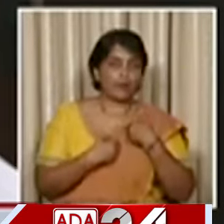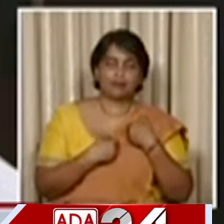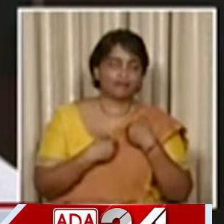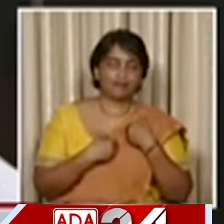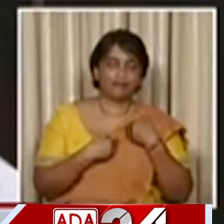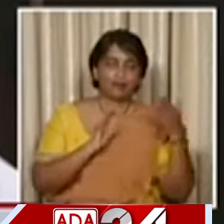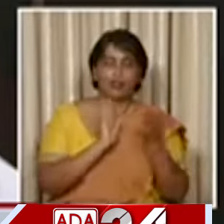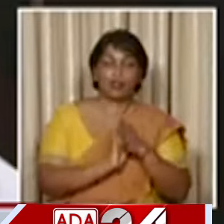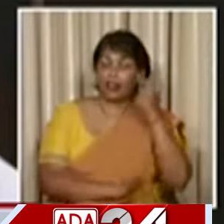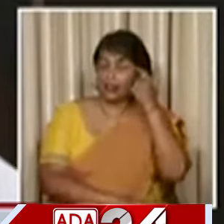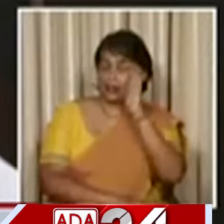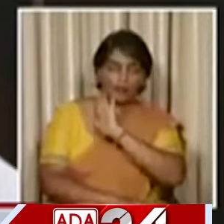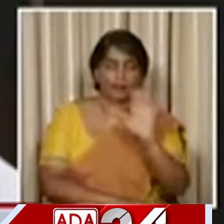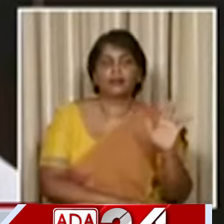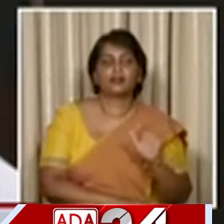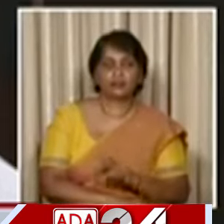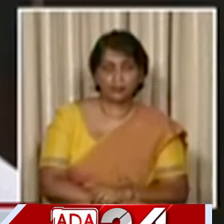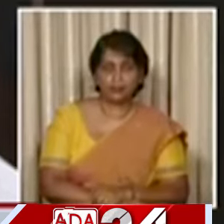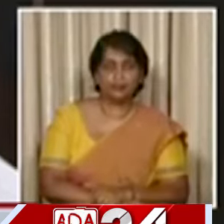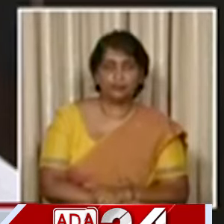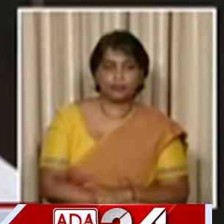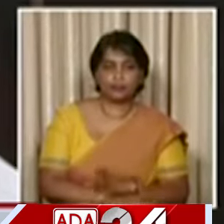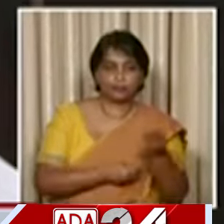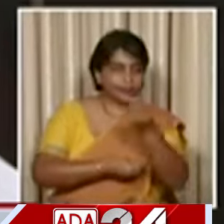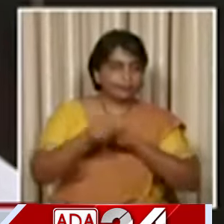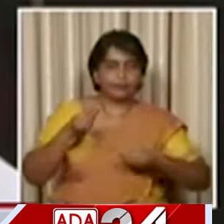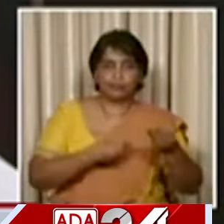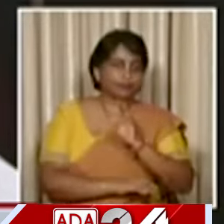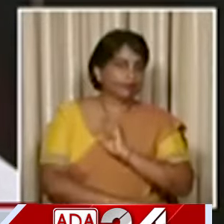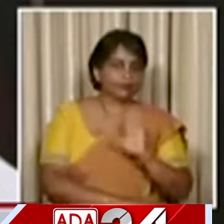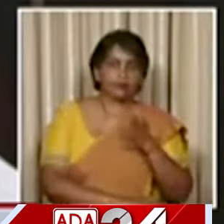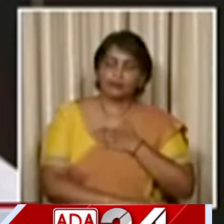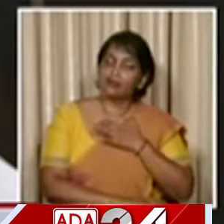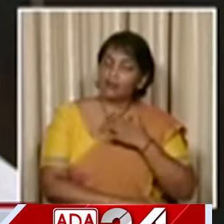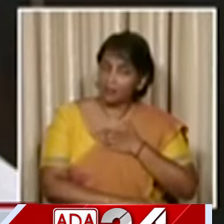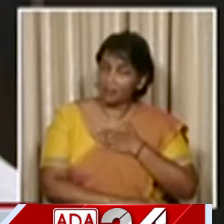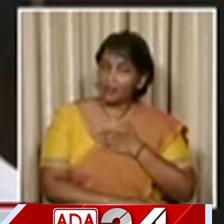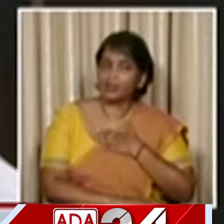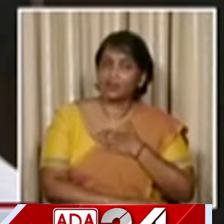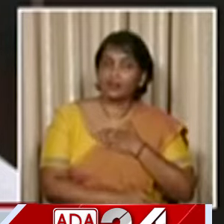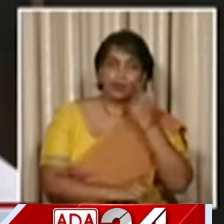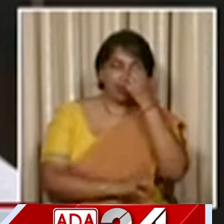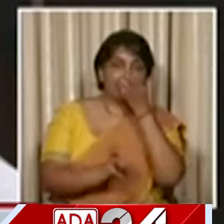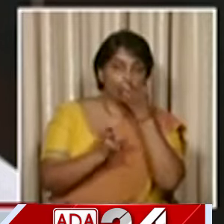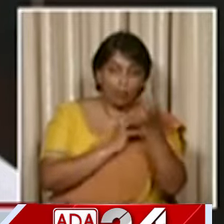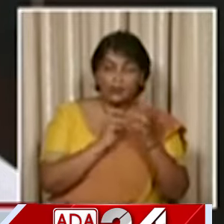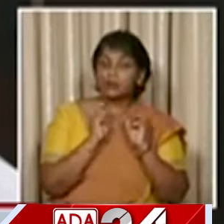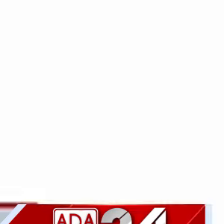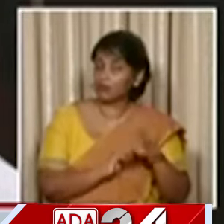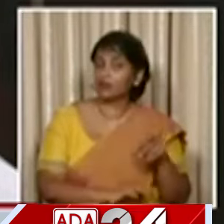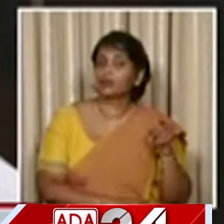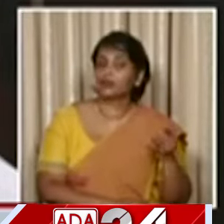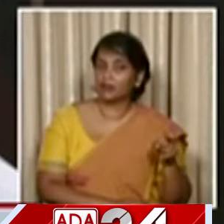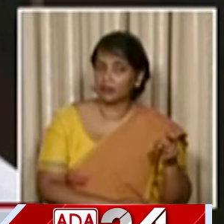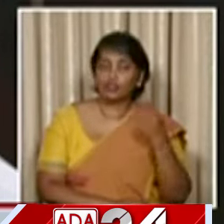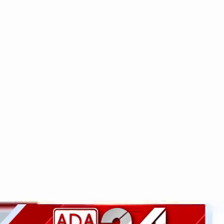Sajith Premadasa. My deal is with the victims of the Easter Sunday attack and the Cardinal. However, before justice is served by us, steps will be taken by some other